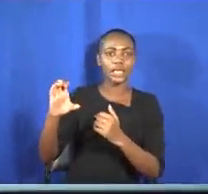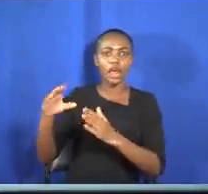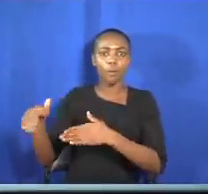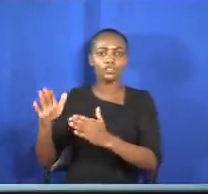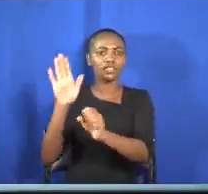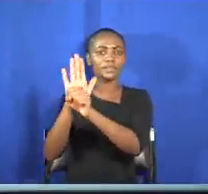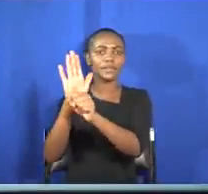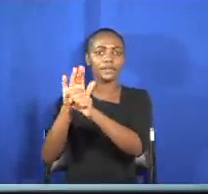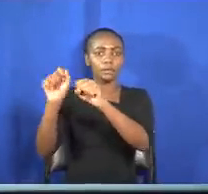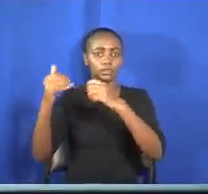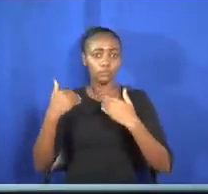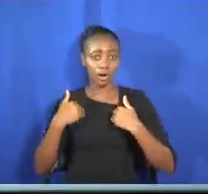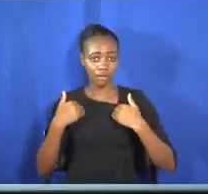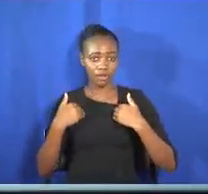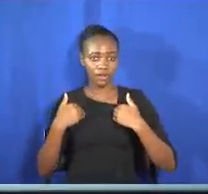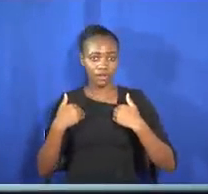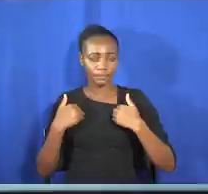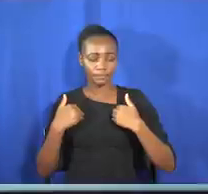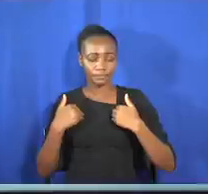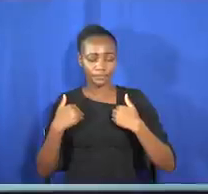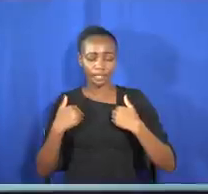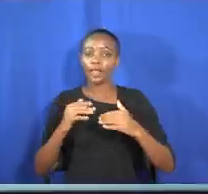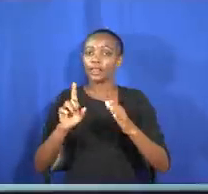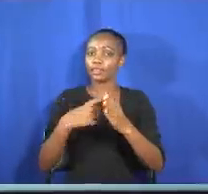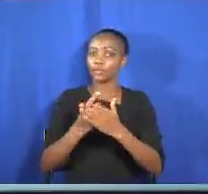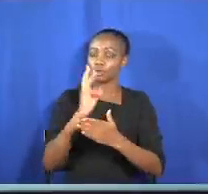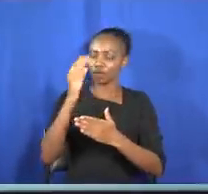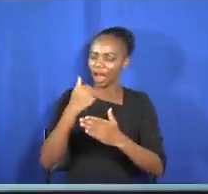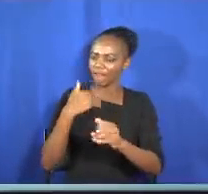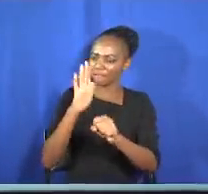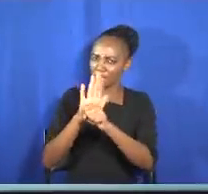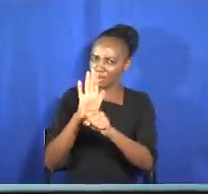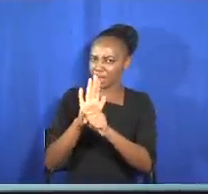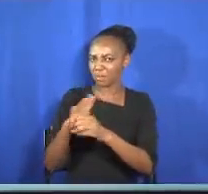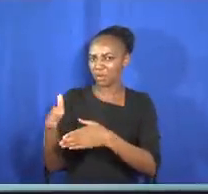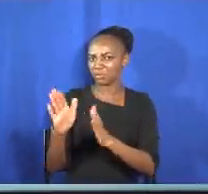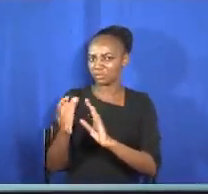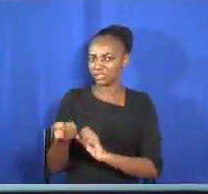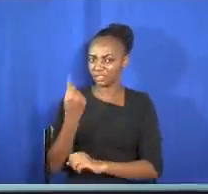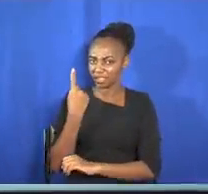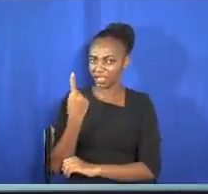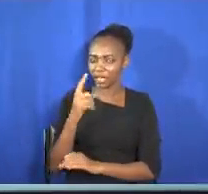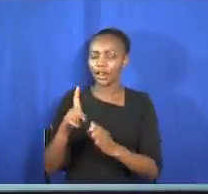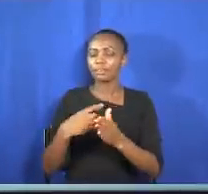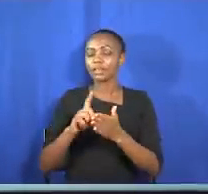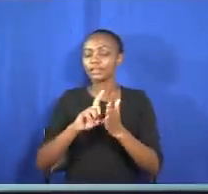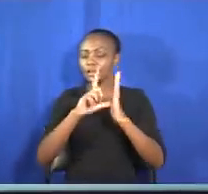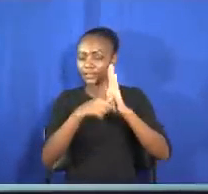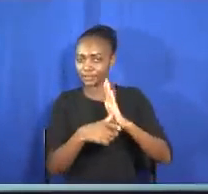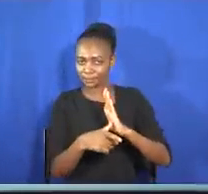wide. Many learning areas, as we are going to see, many tracks, many pathways.